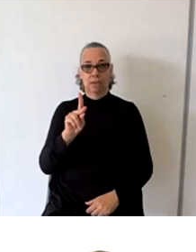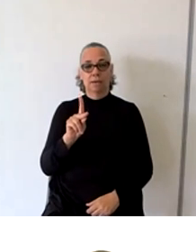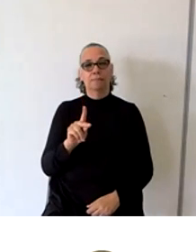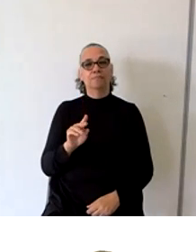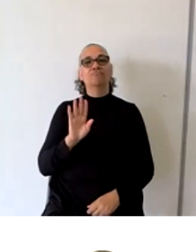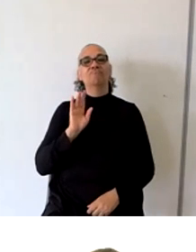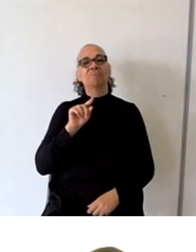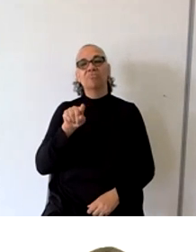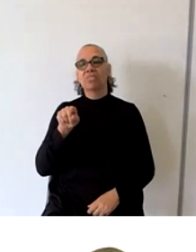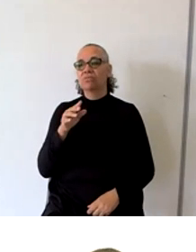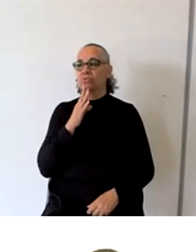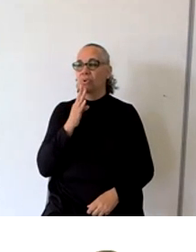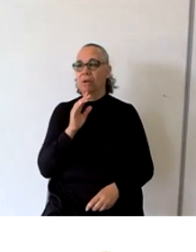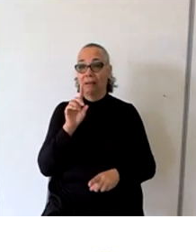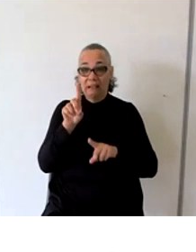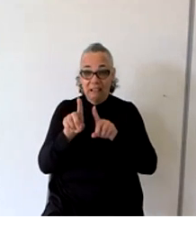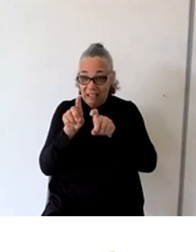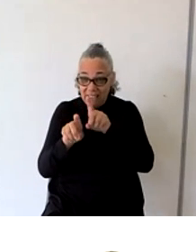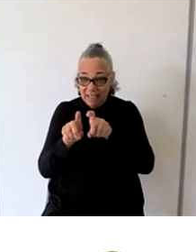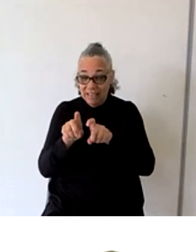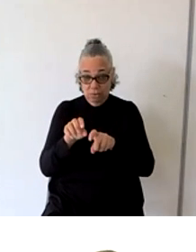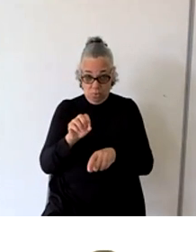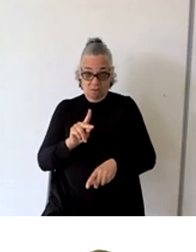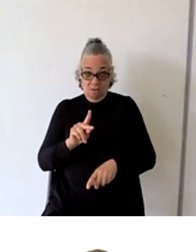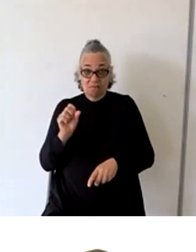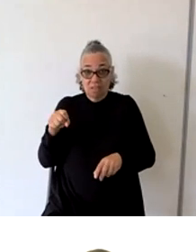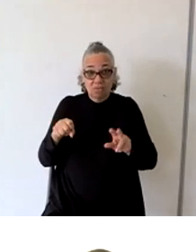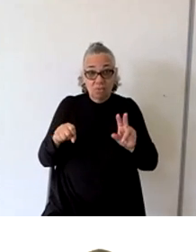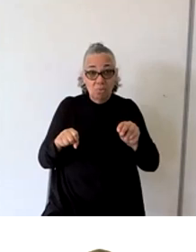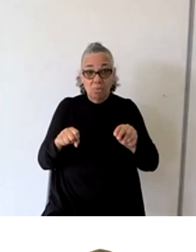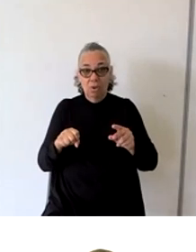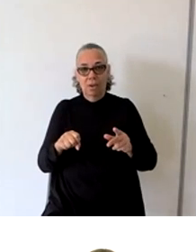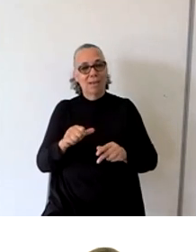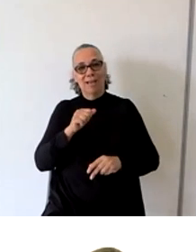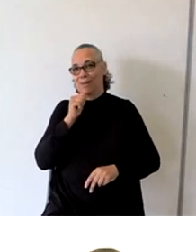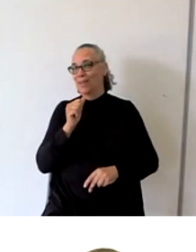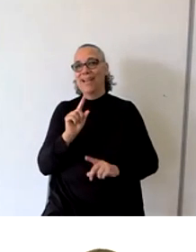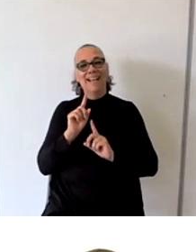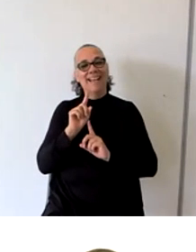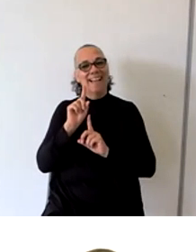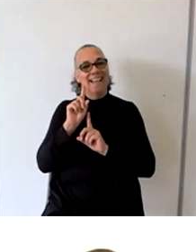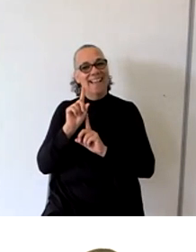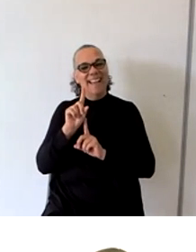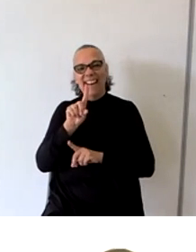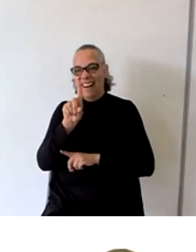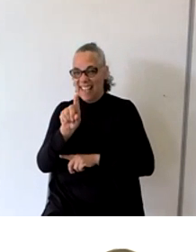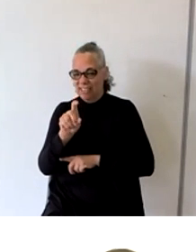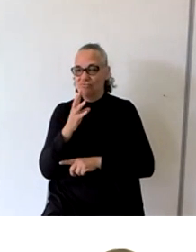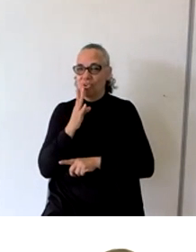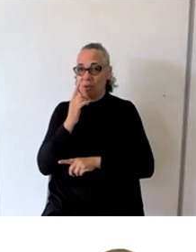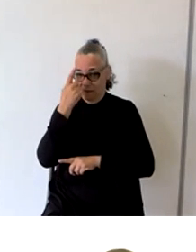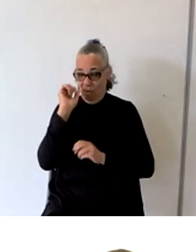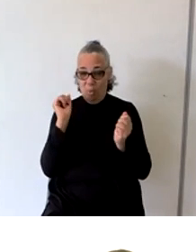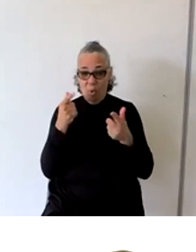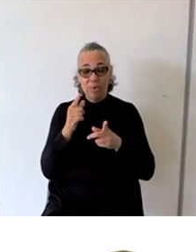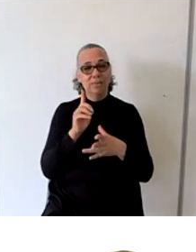that asking you questions, whether that's okay or not. And again, I'm not asking you to speak on behalf of those with disabilities, but for you,